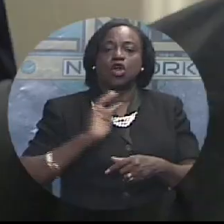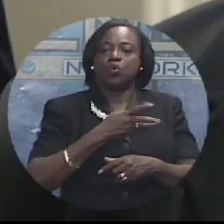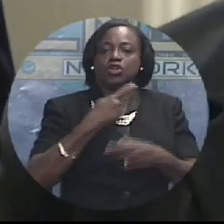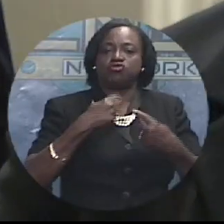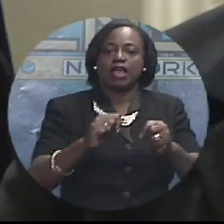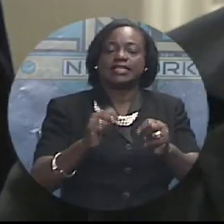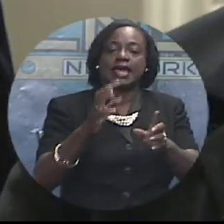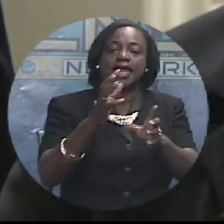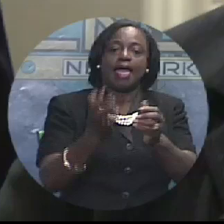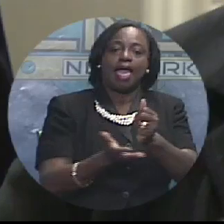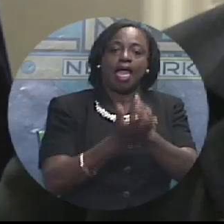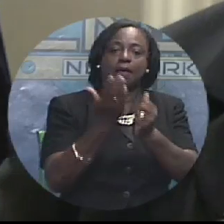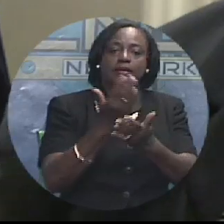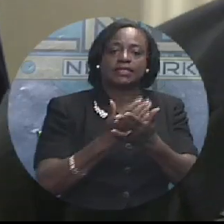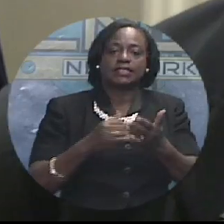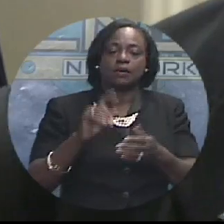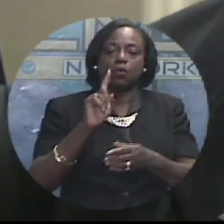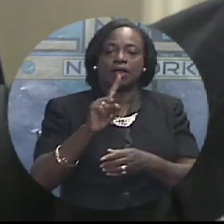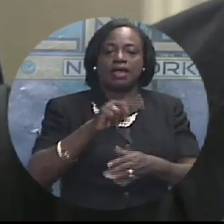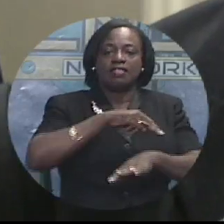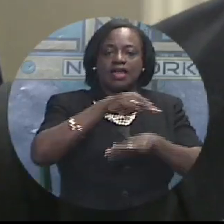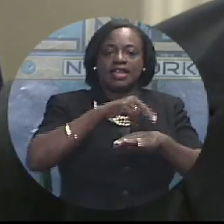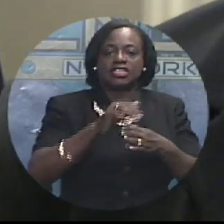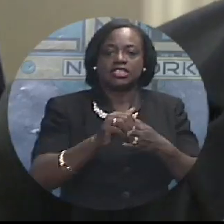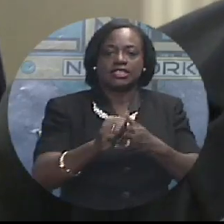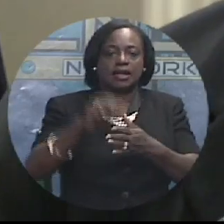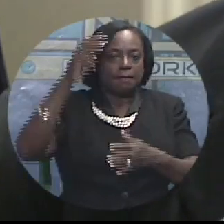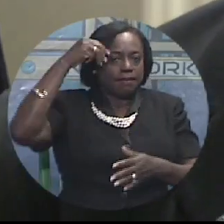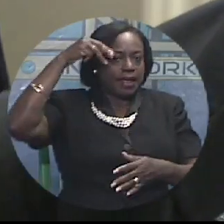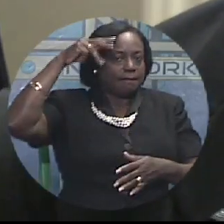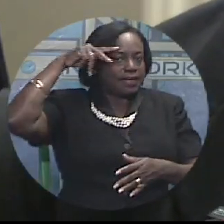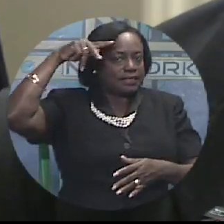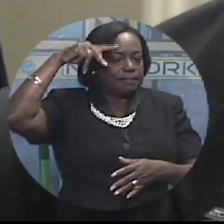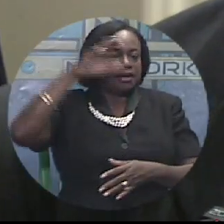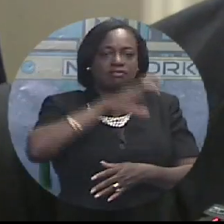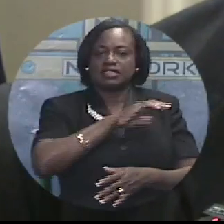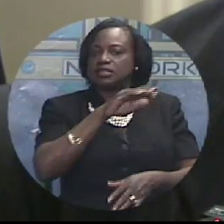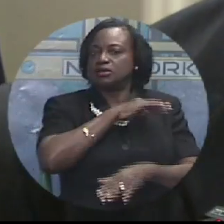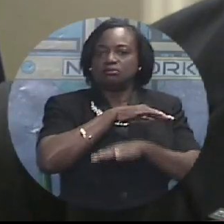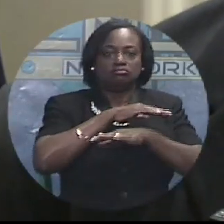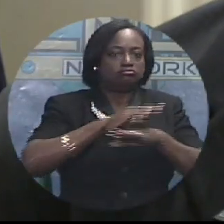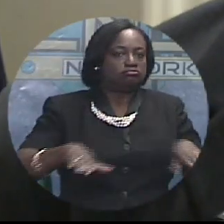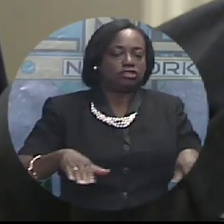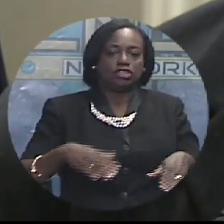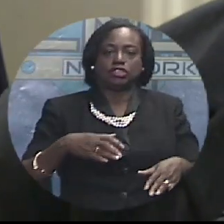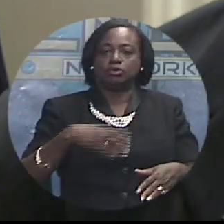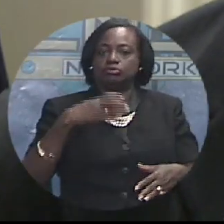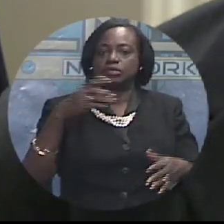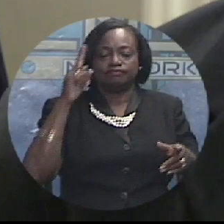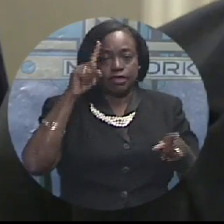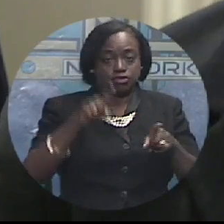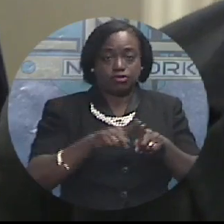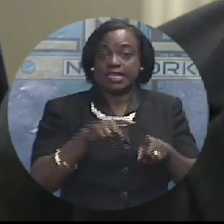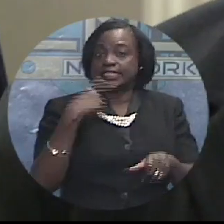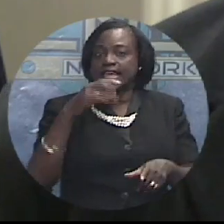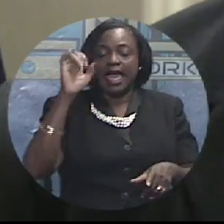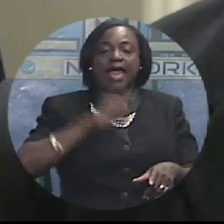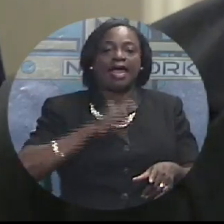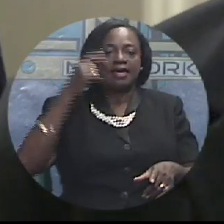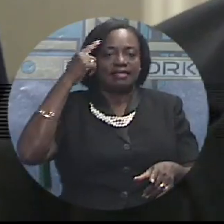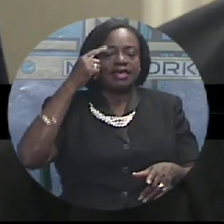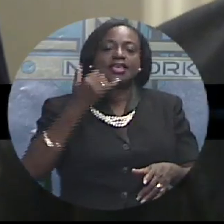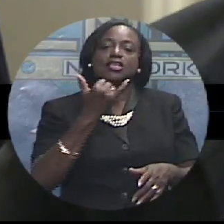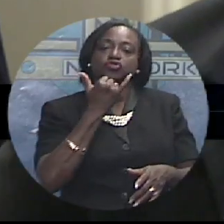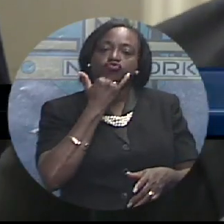somebody. But the nation's leader, Prime Minister, the Right Honorable Perry Christie, doesn't agree with Miller. Well, I think he is wrong in his position for